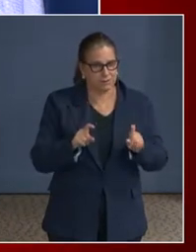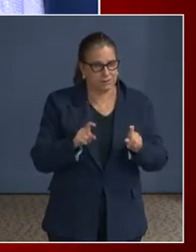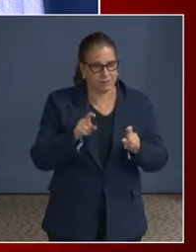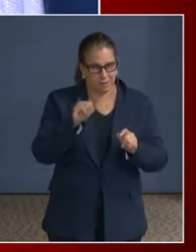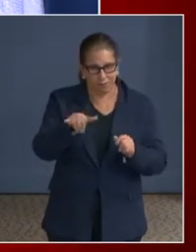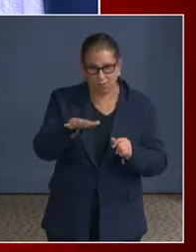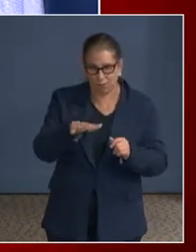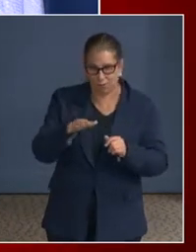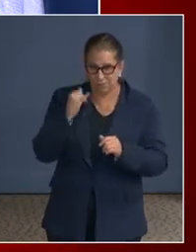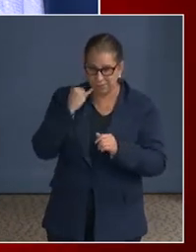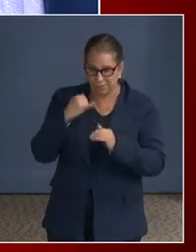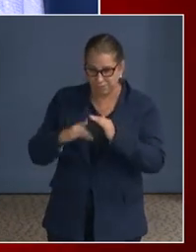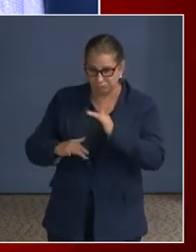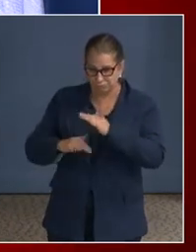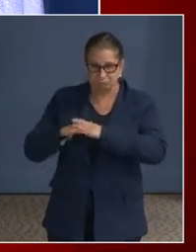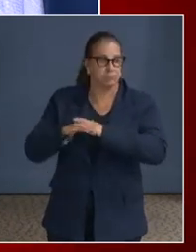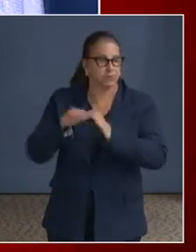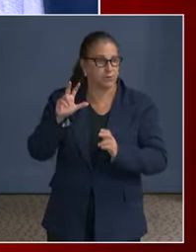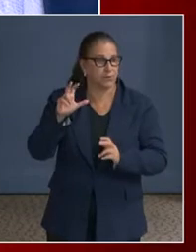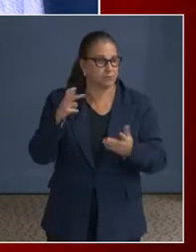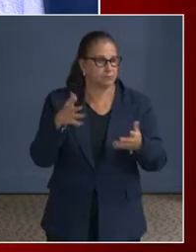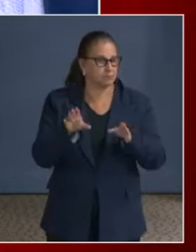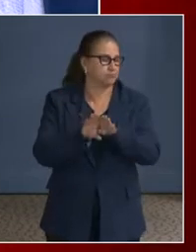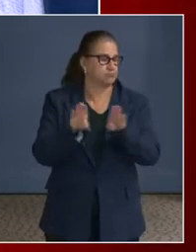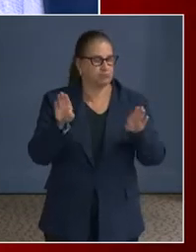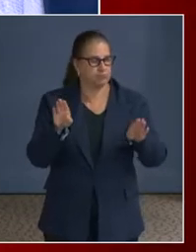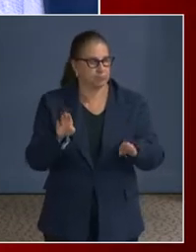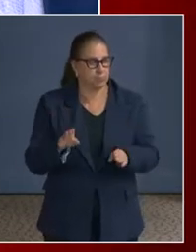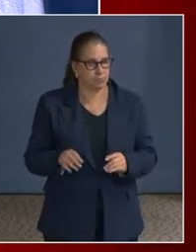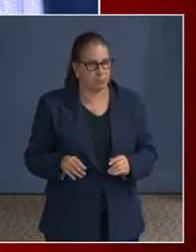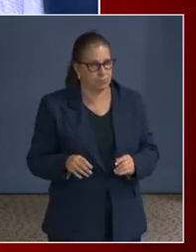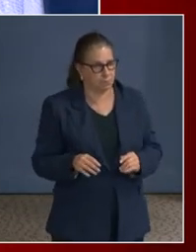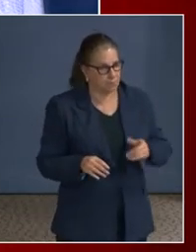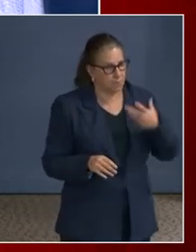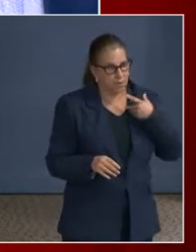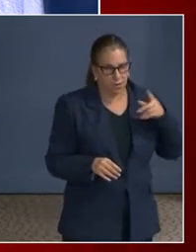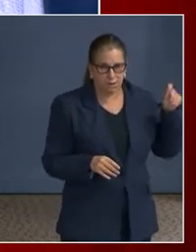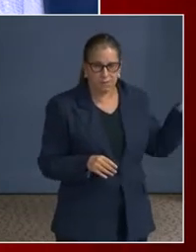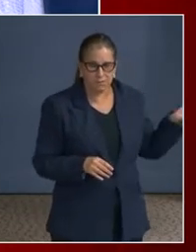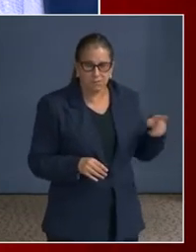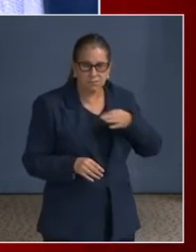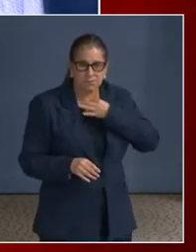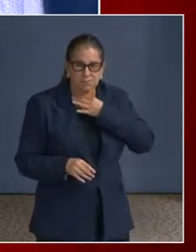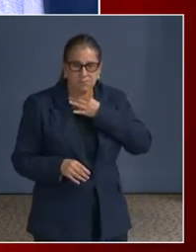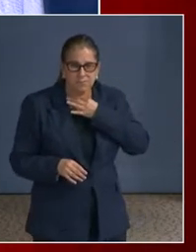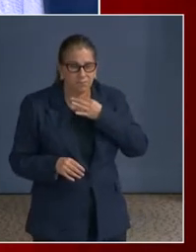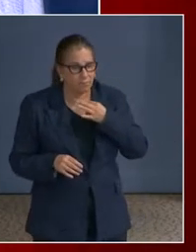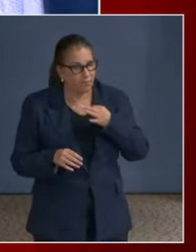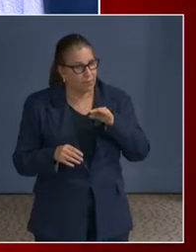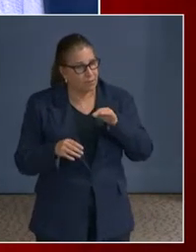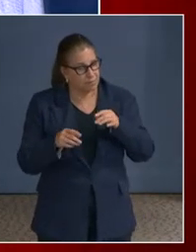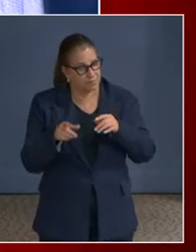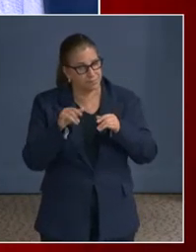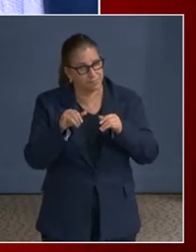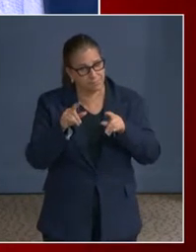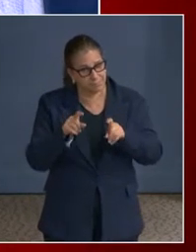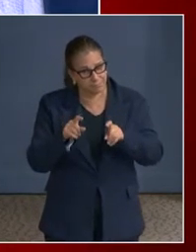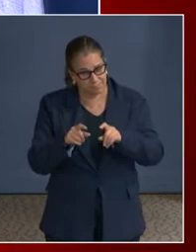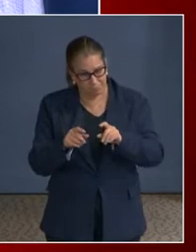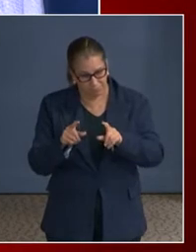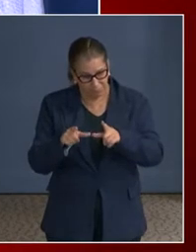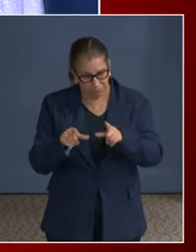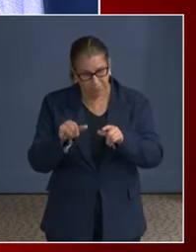if the number of tests given per sites is going down, if demand is going up, or just what you're seeing, why, at